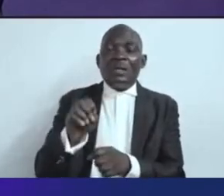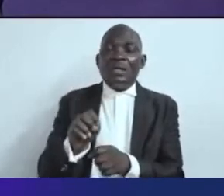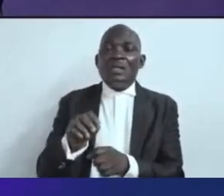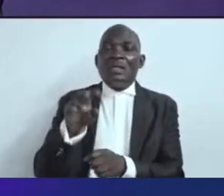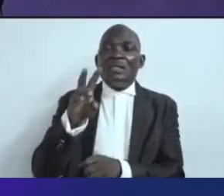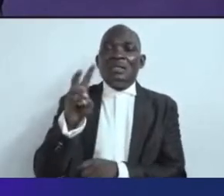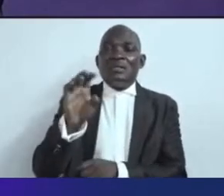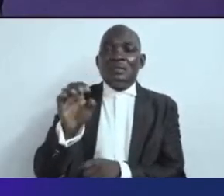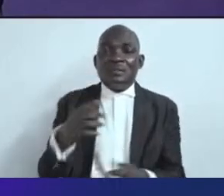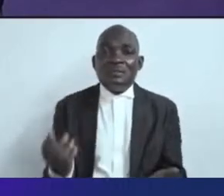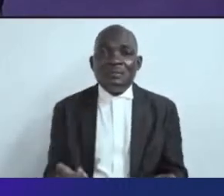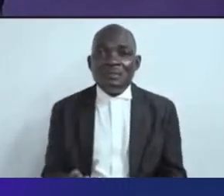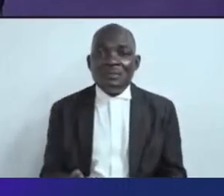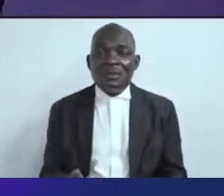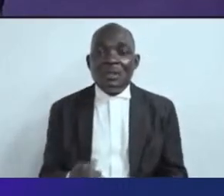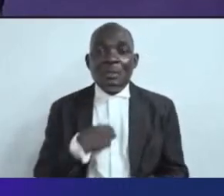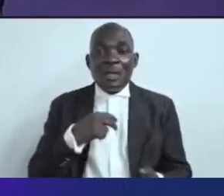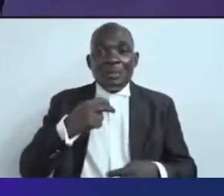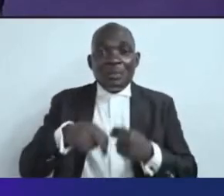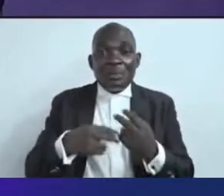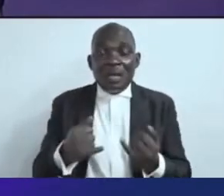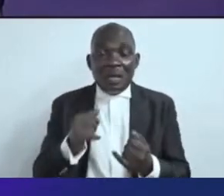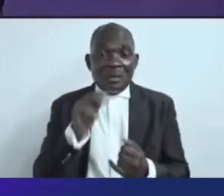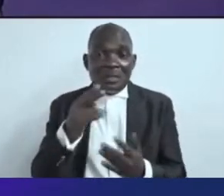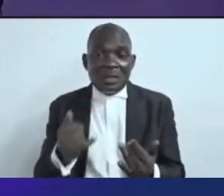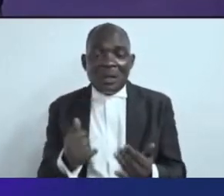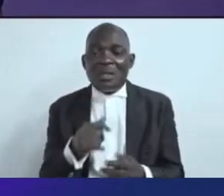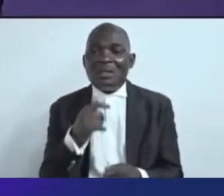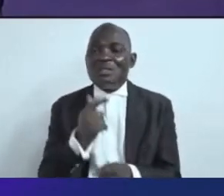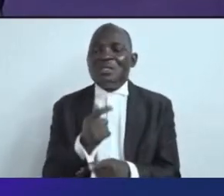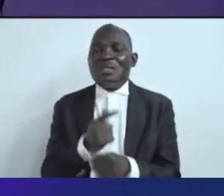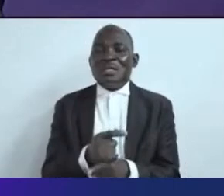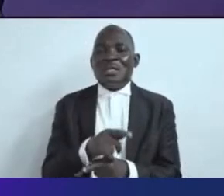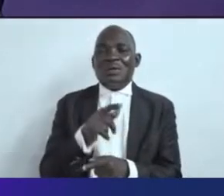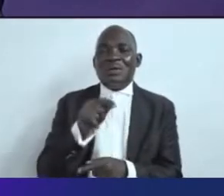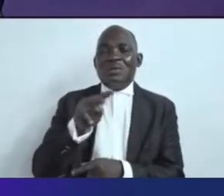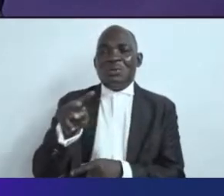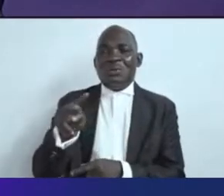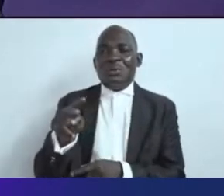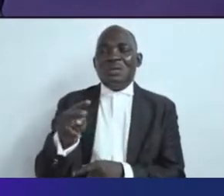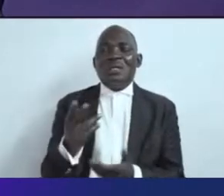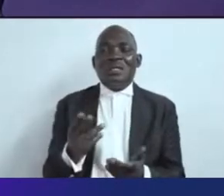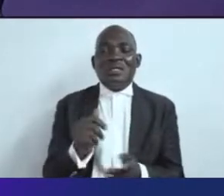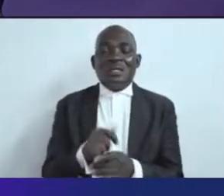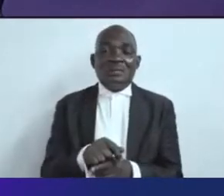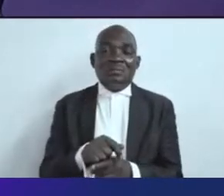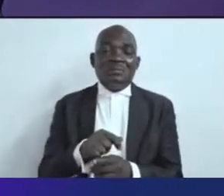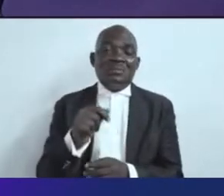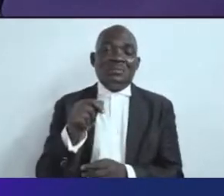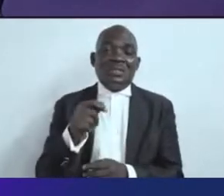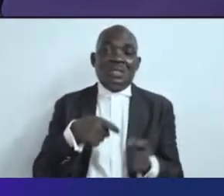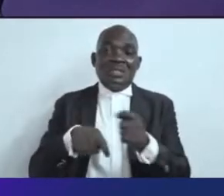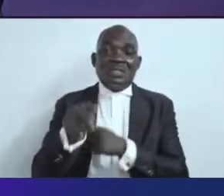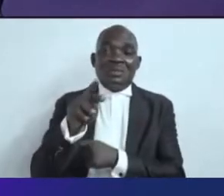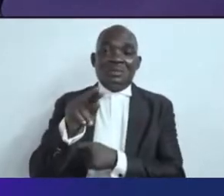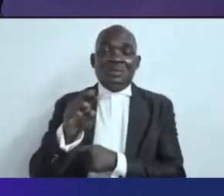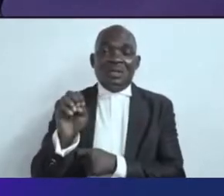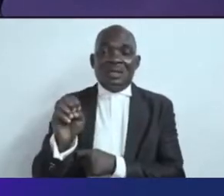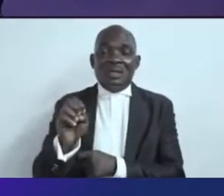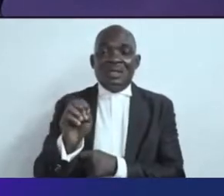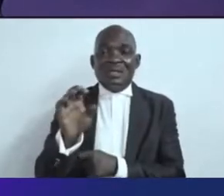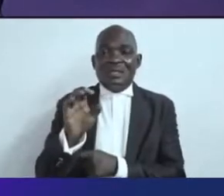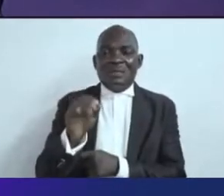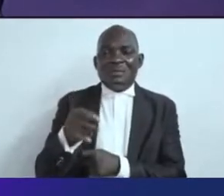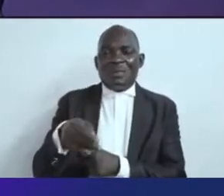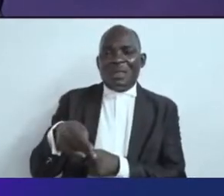CDs. So the problem that we saw was just for 2022, where the exchange rate for the CD